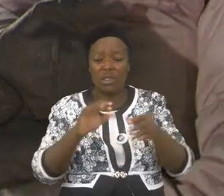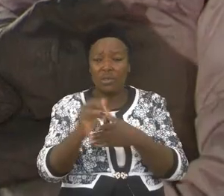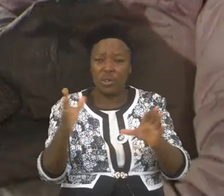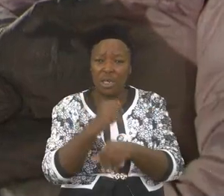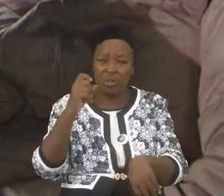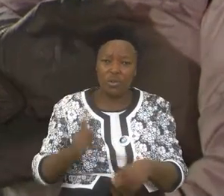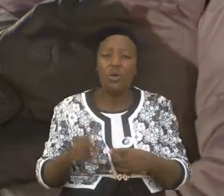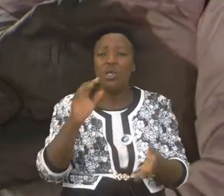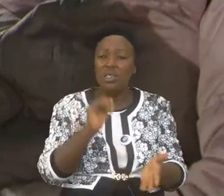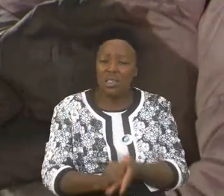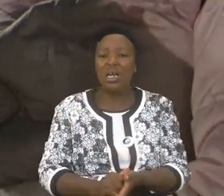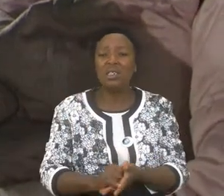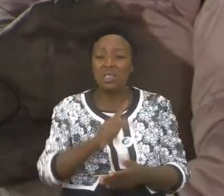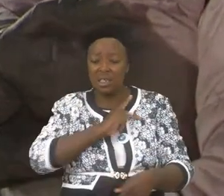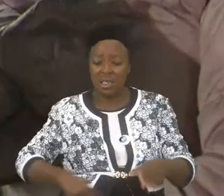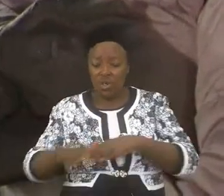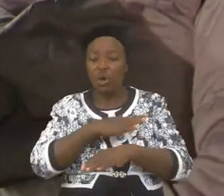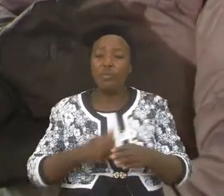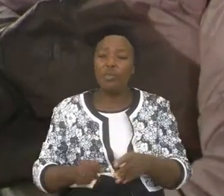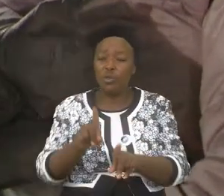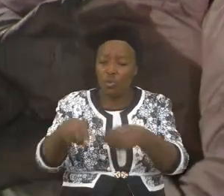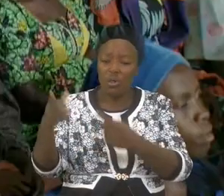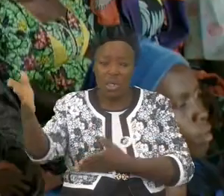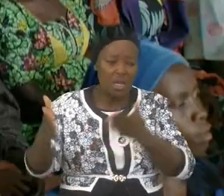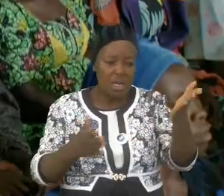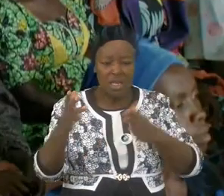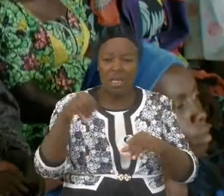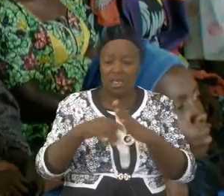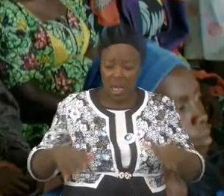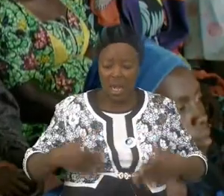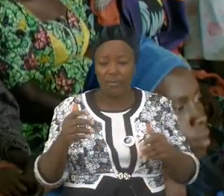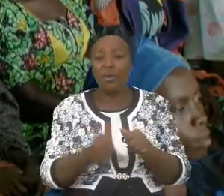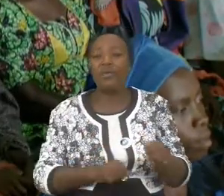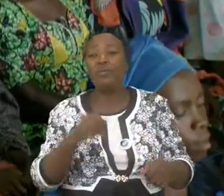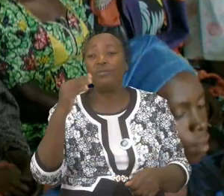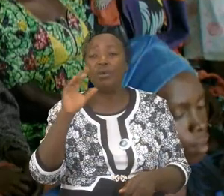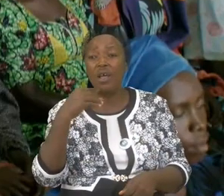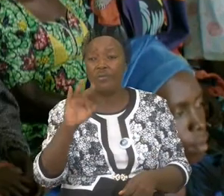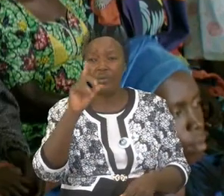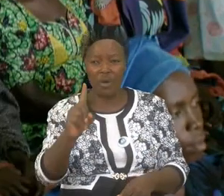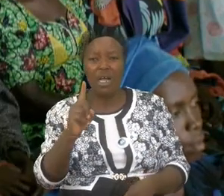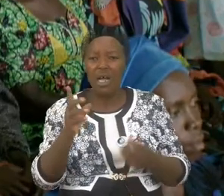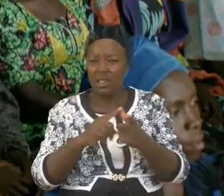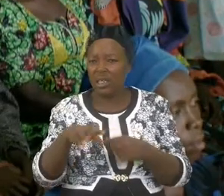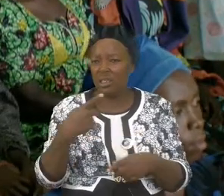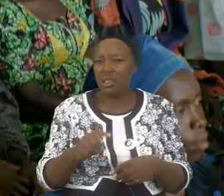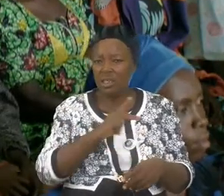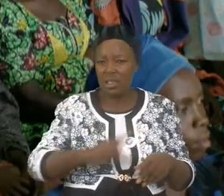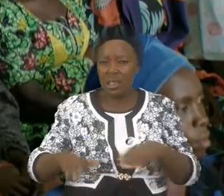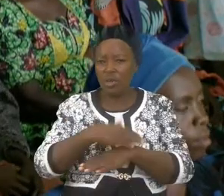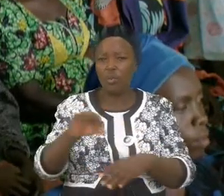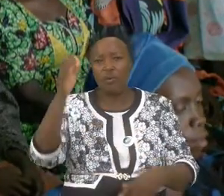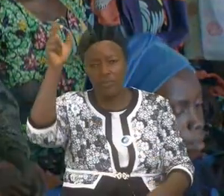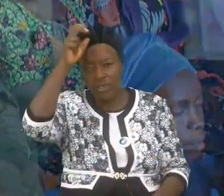of everyone. The kingdom of demons, evil spirits, touching